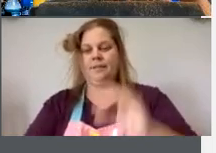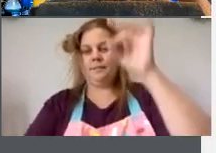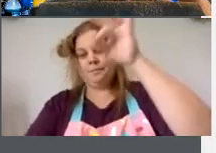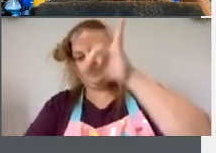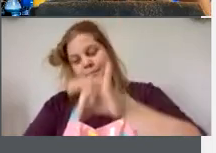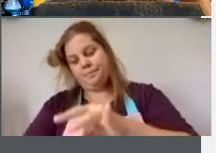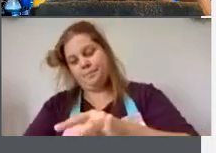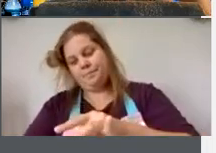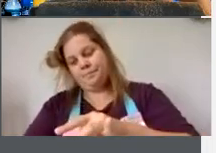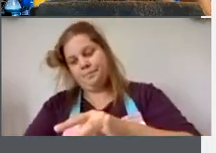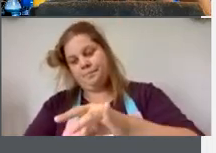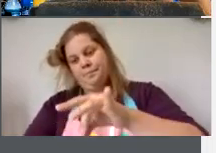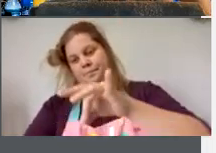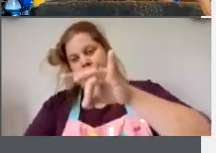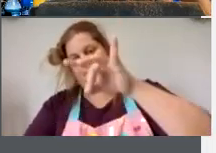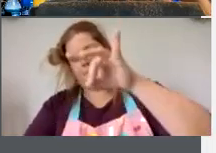Up,